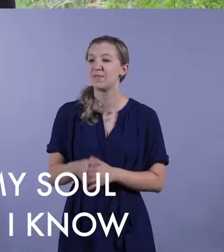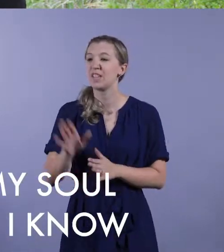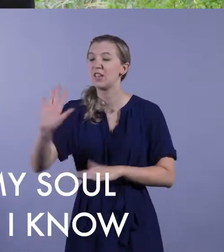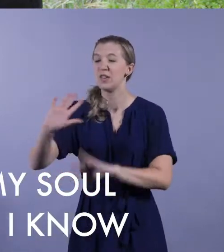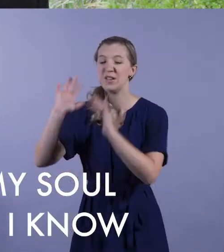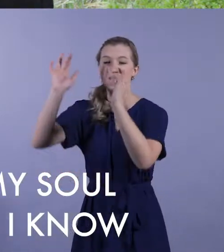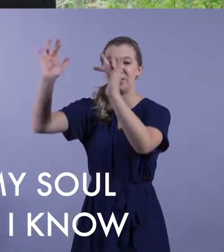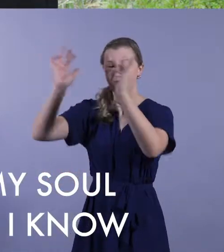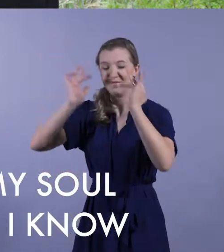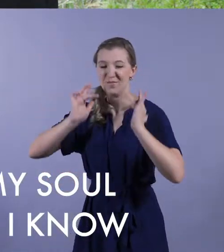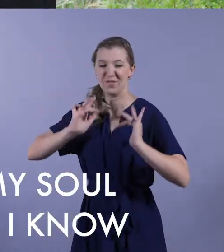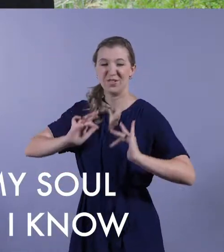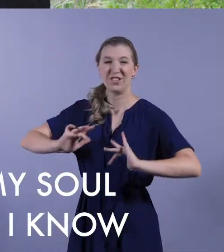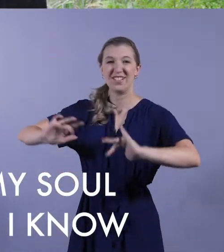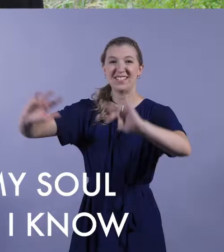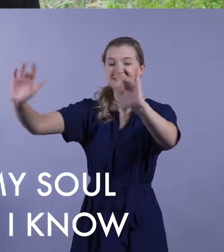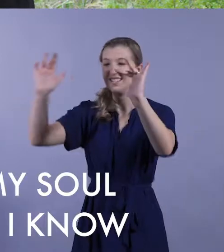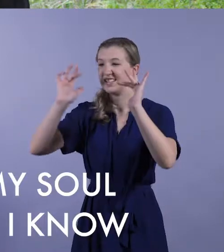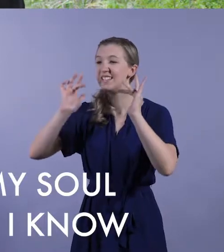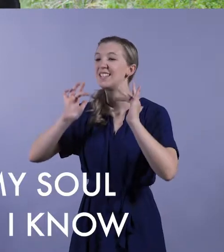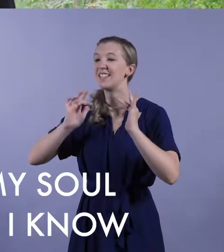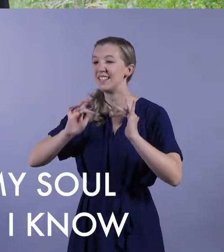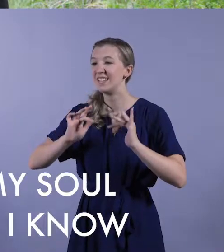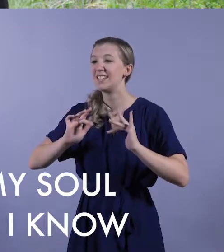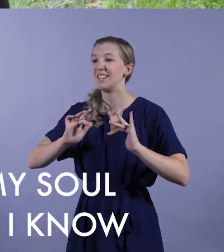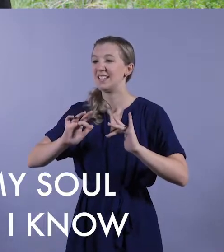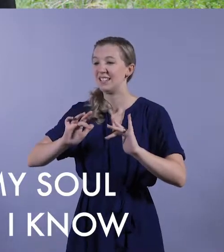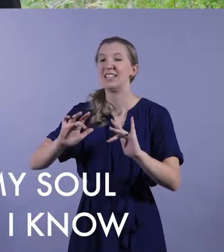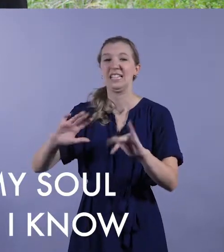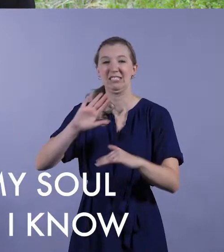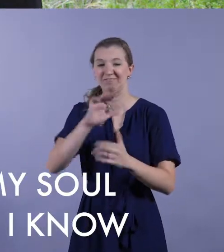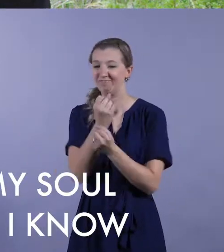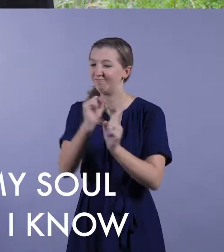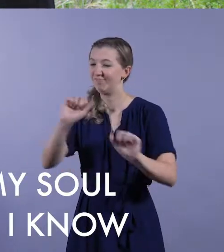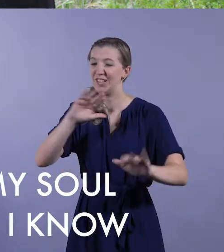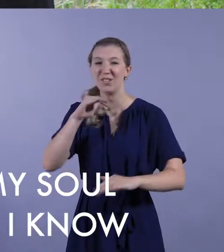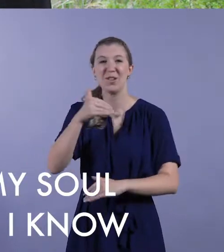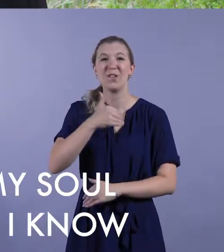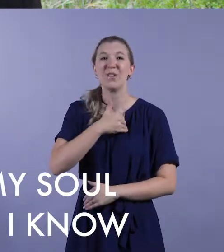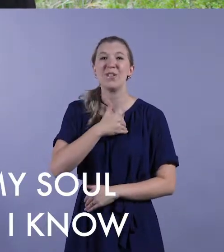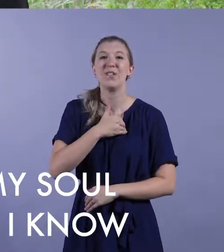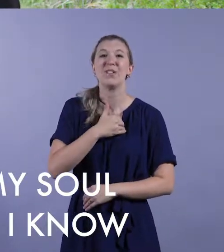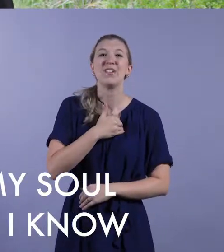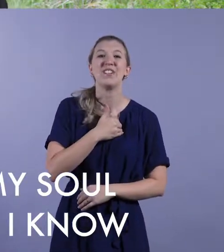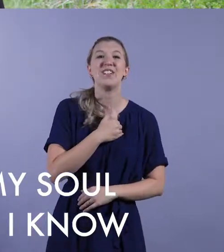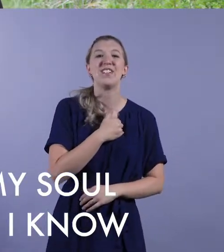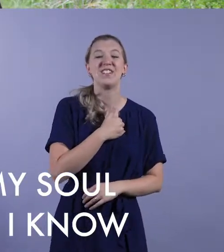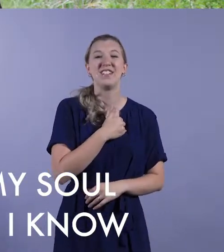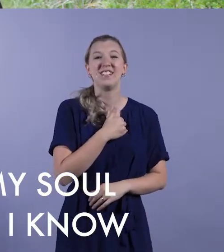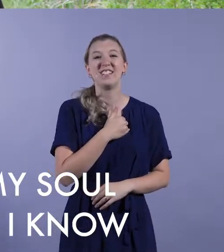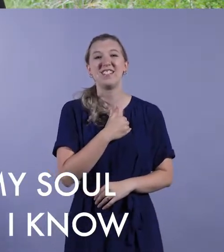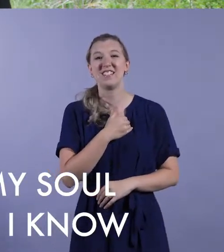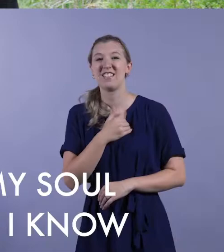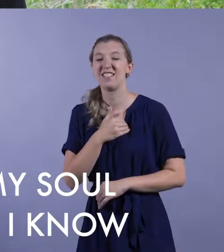Your mercy has saved my soul.